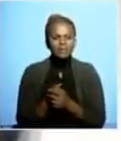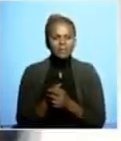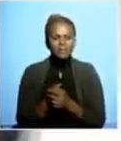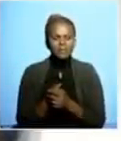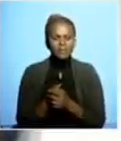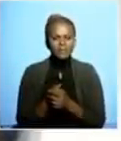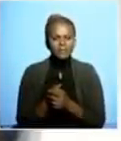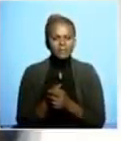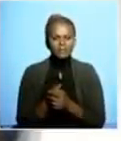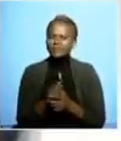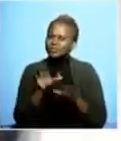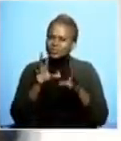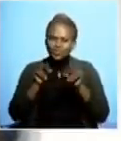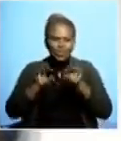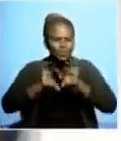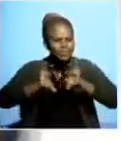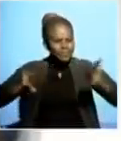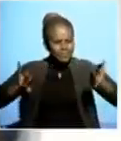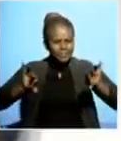No segregation.